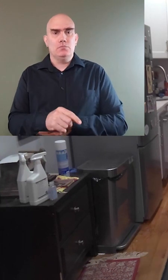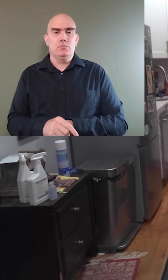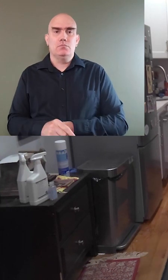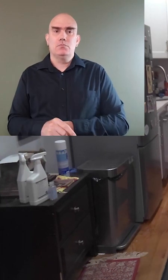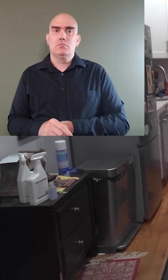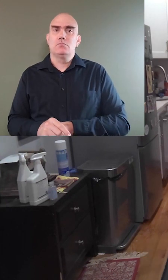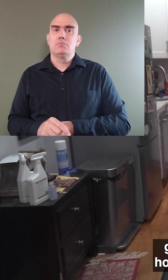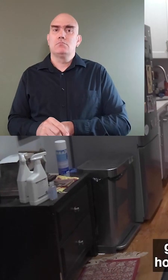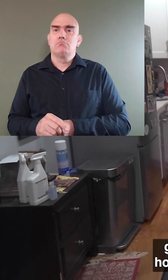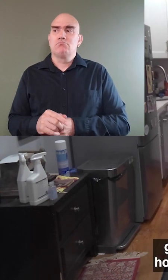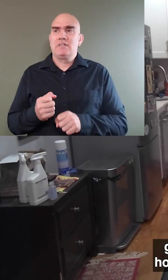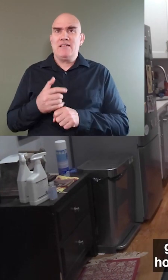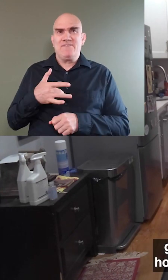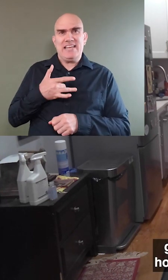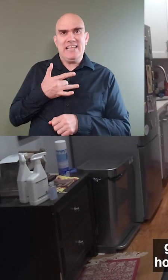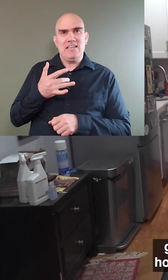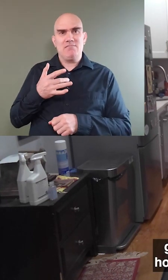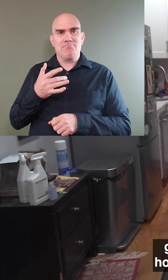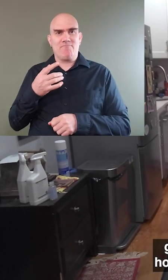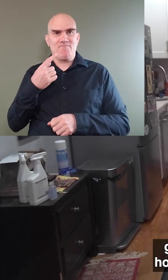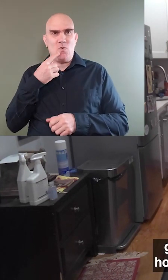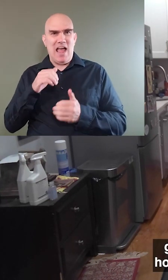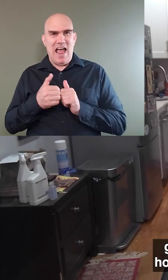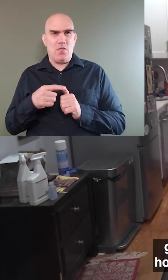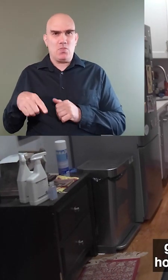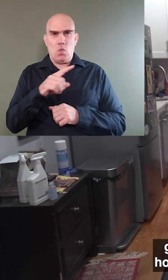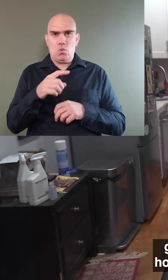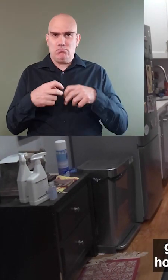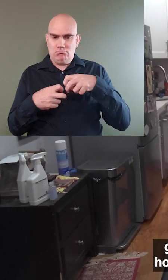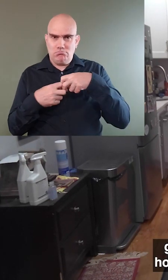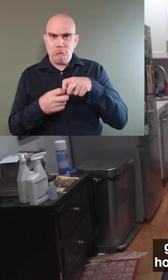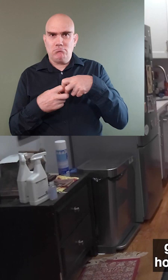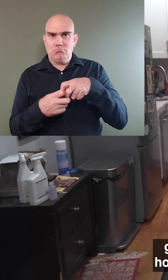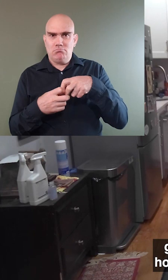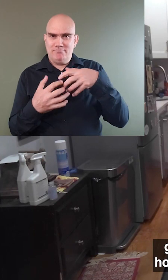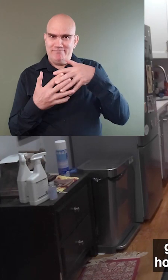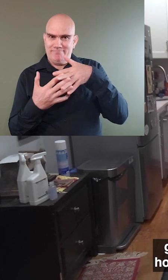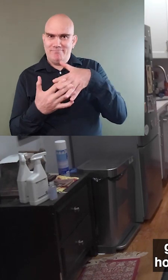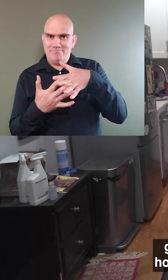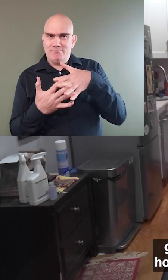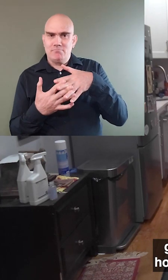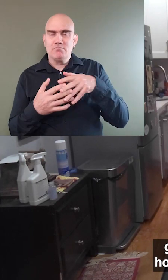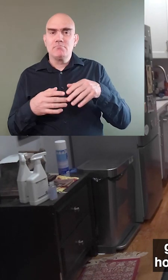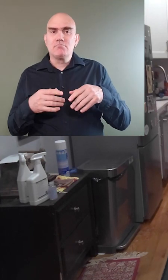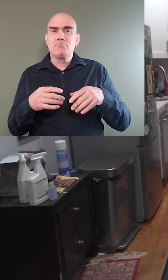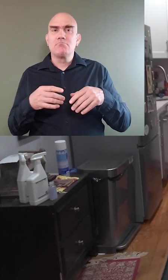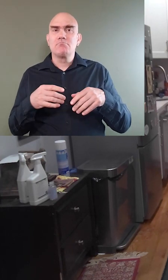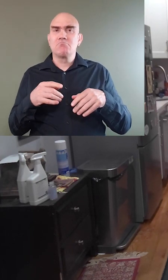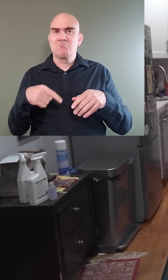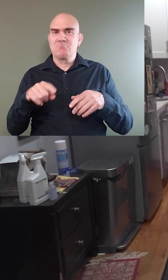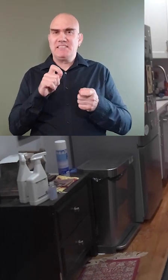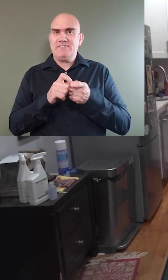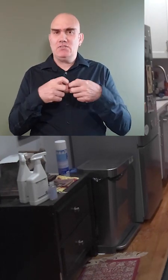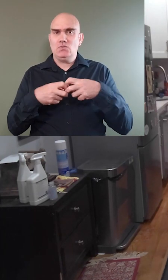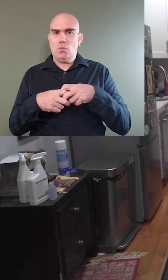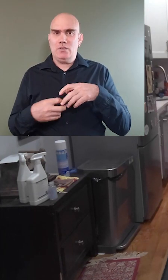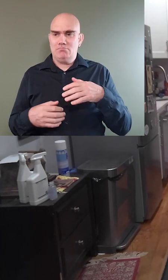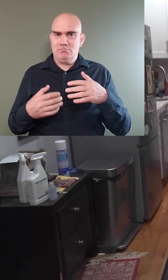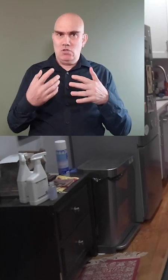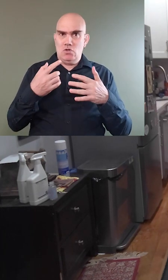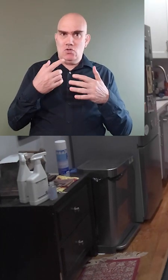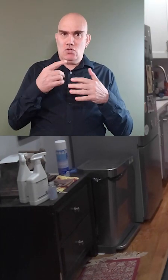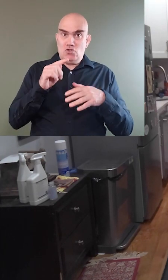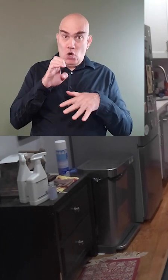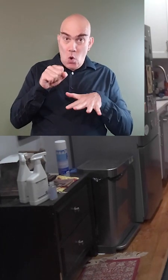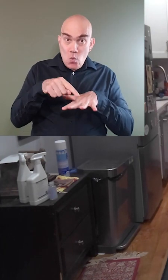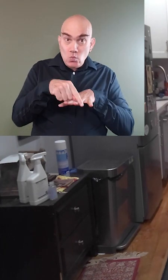really helps you get a sense of feeling for how these single axis joints, our toes,